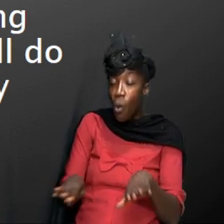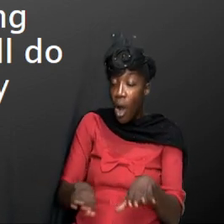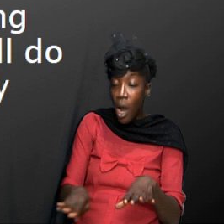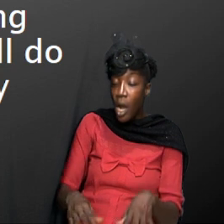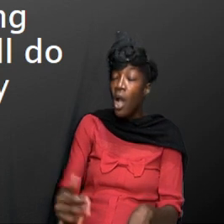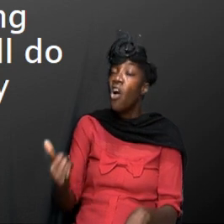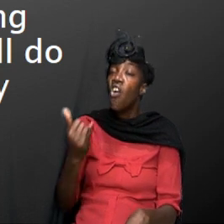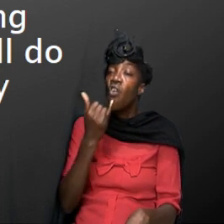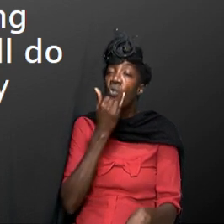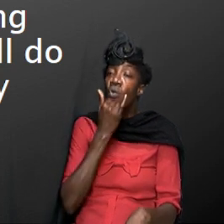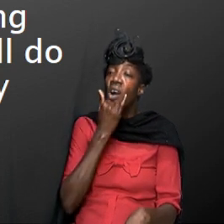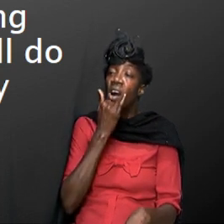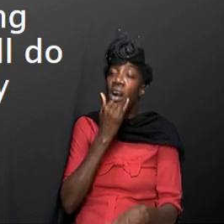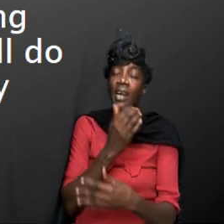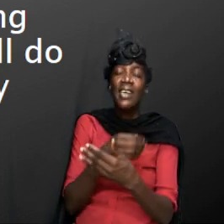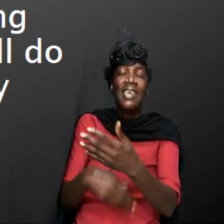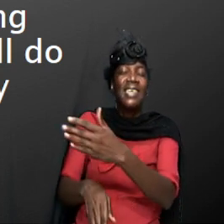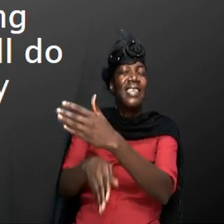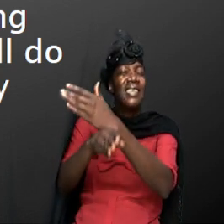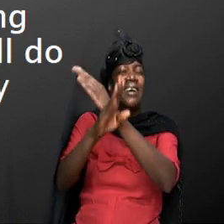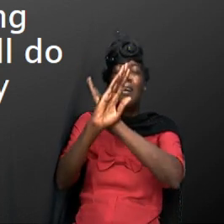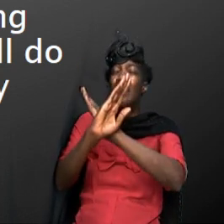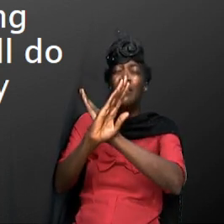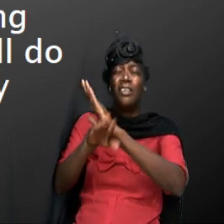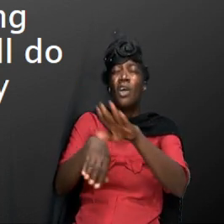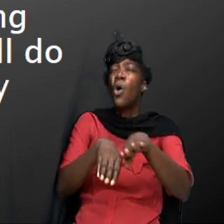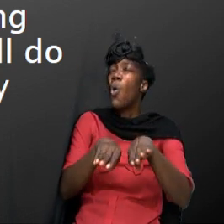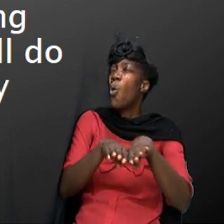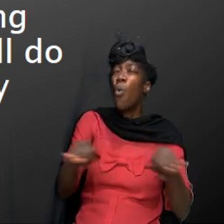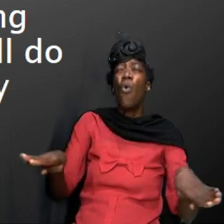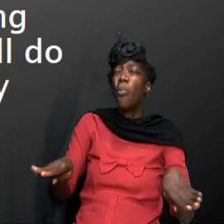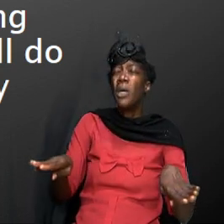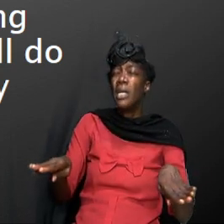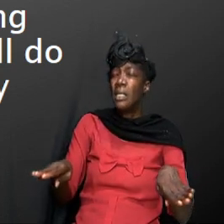are open and he's ready to grant repentance.